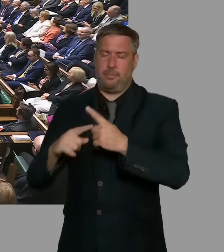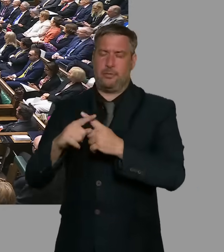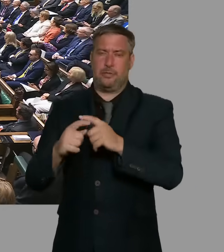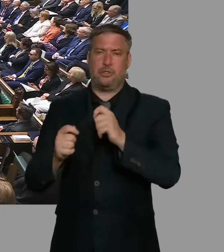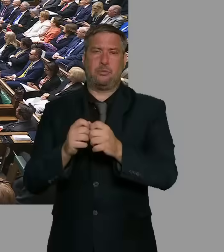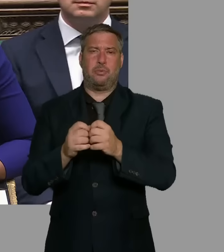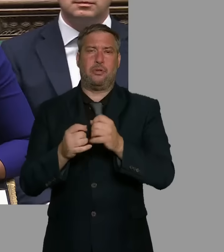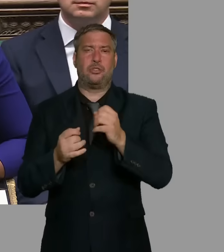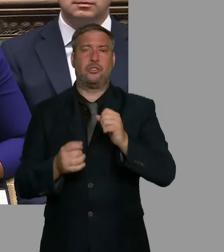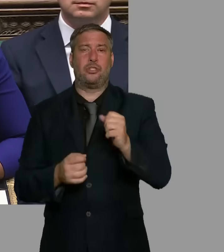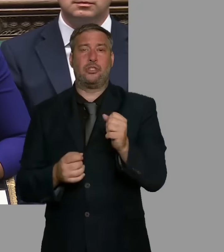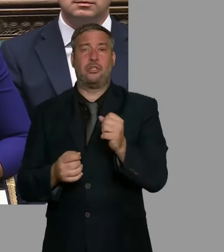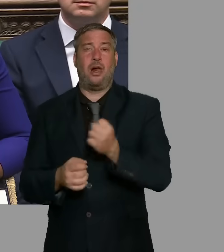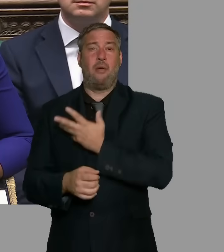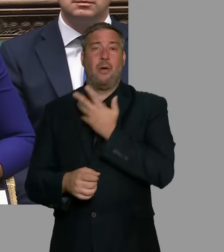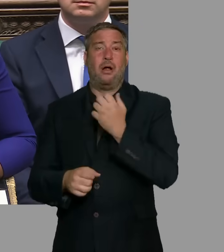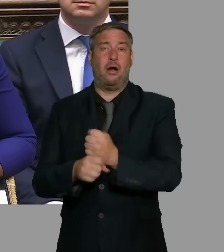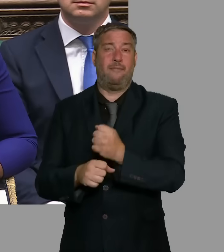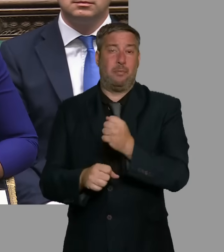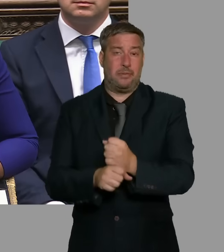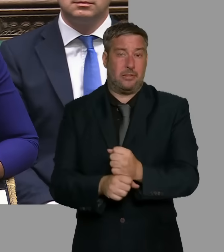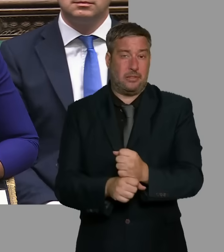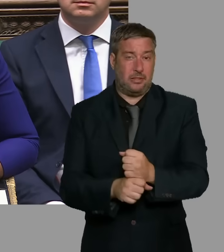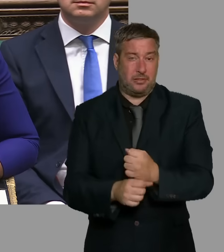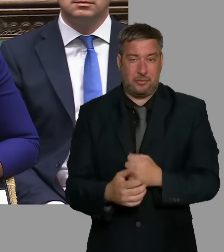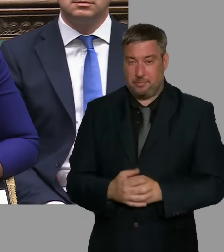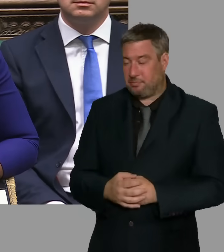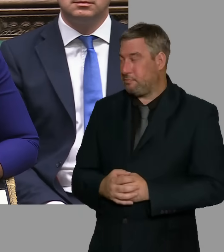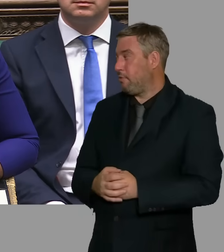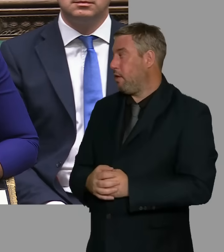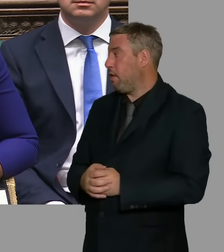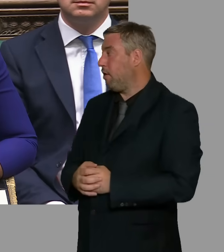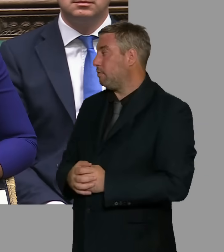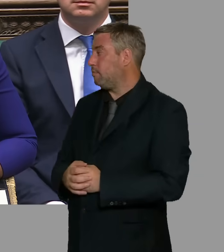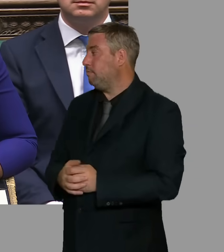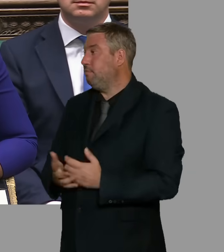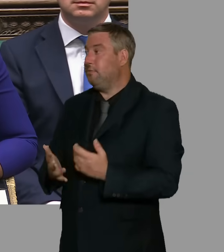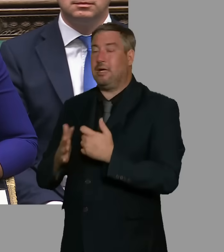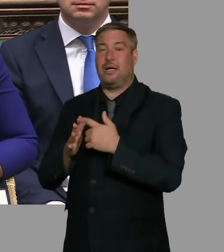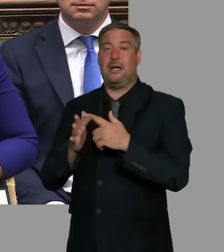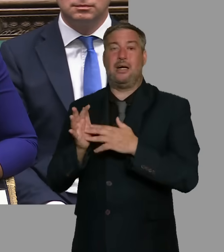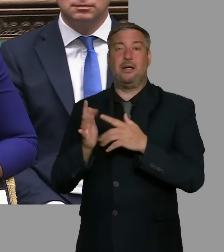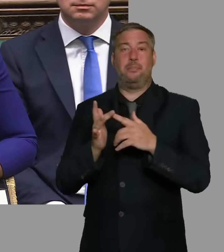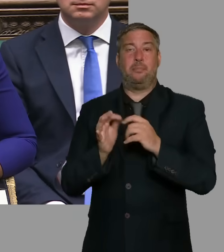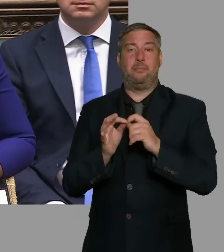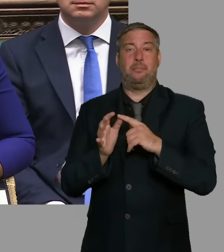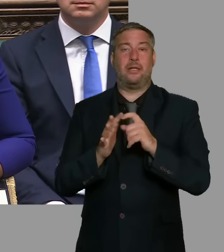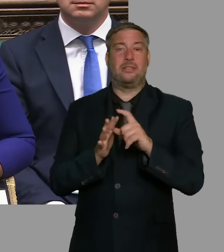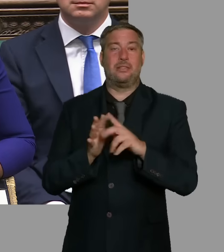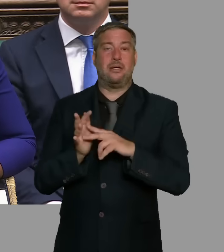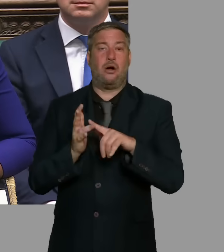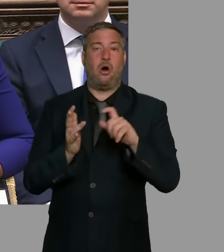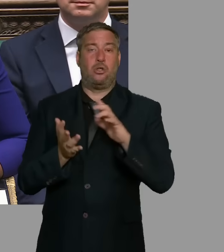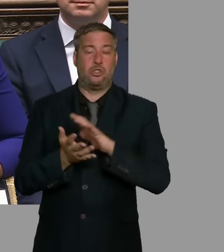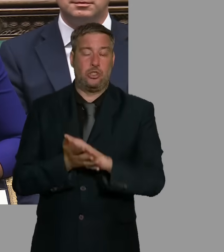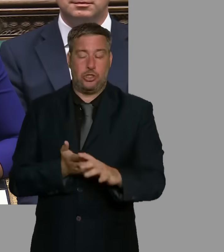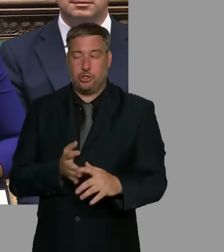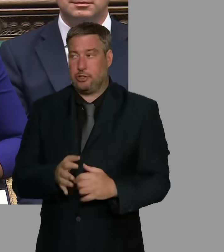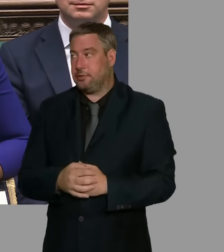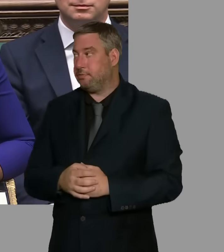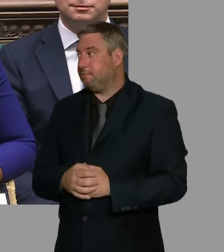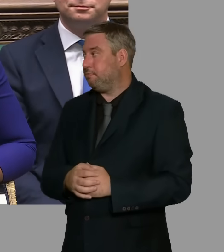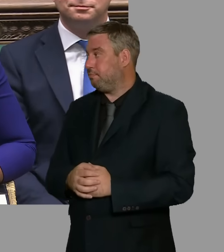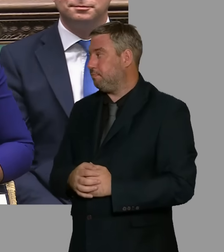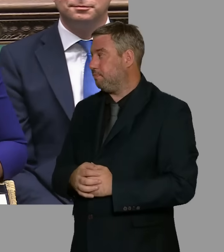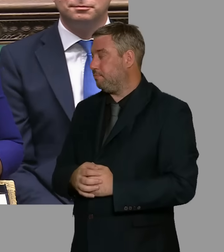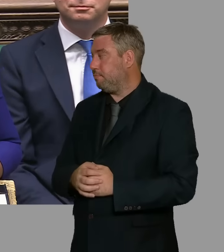Mr Speaker, can I associate myself with the comments the Prime Minister made about the Duchess of Kent? She lived an exemplary life of